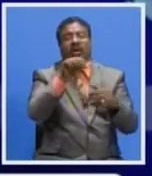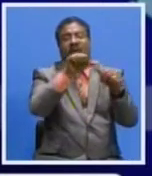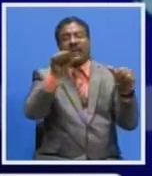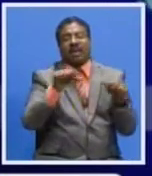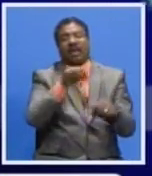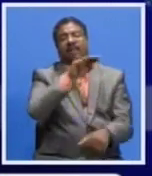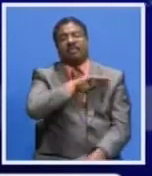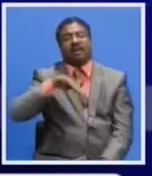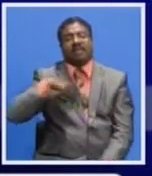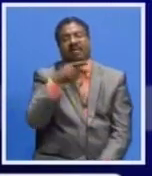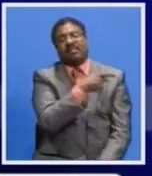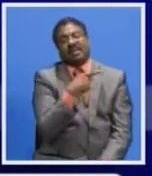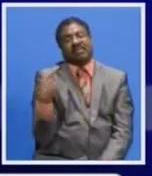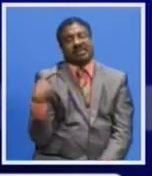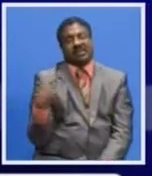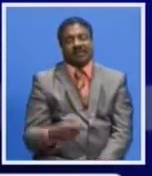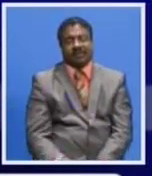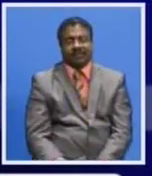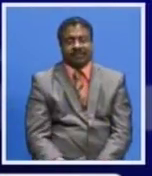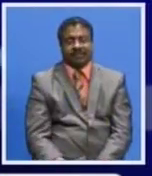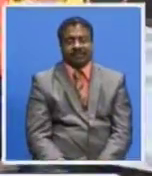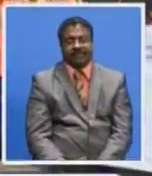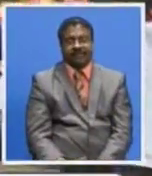Chilombo. Paul Shalala reports.